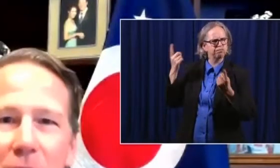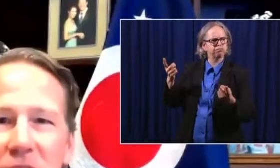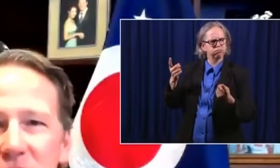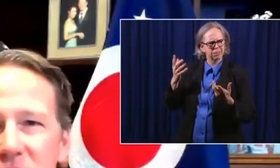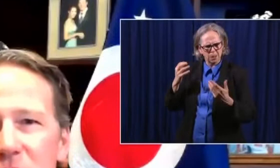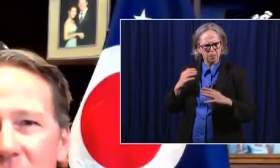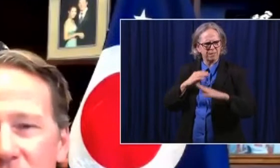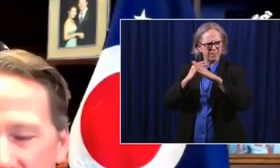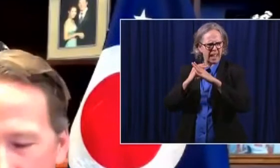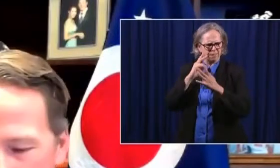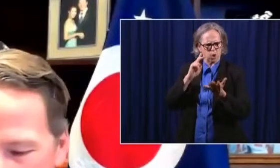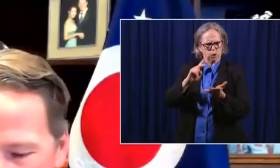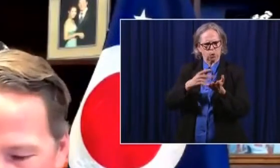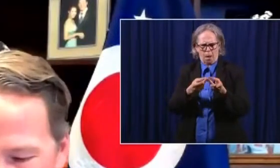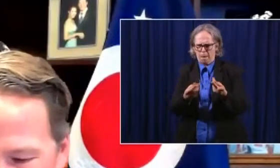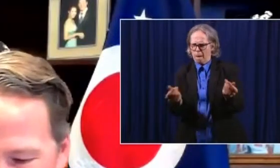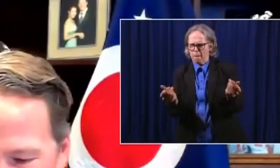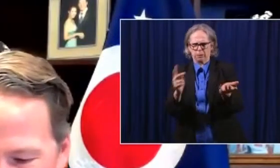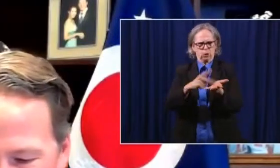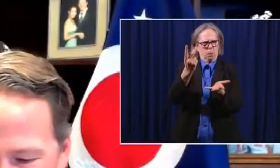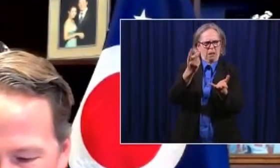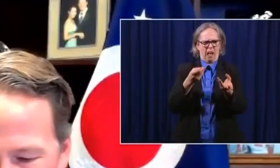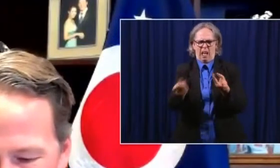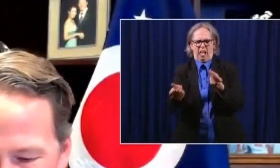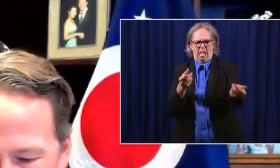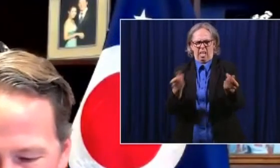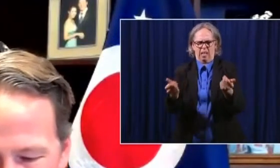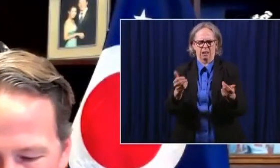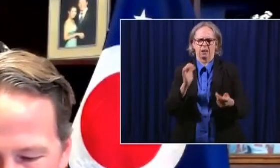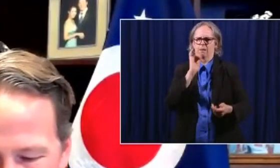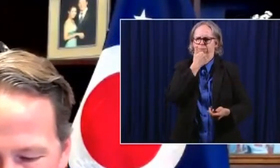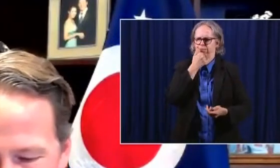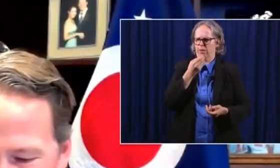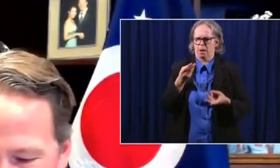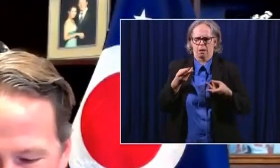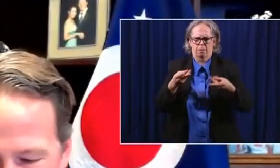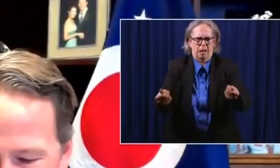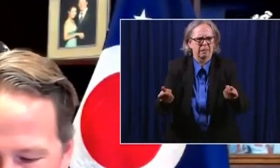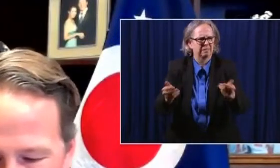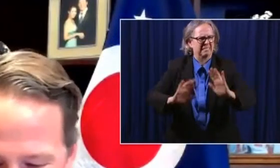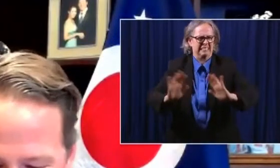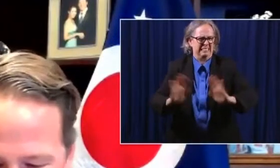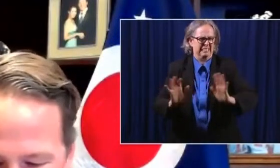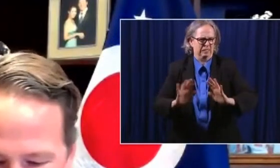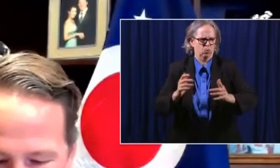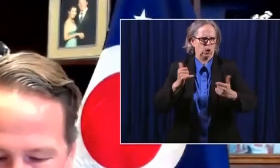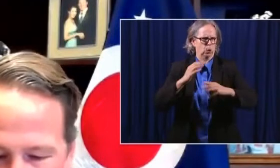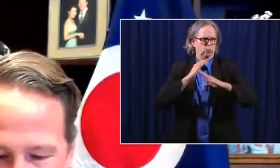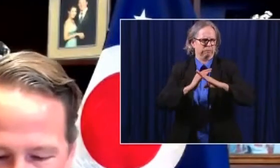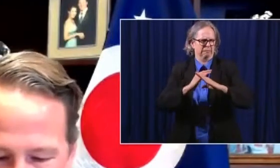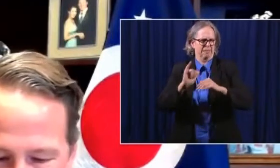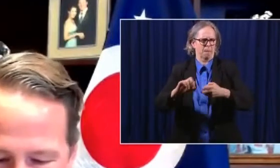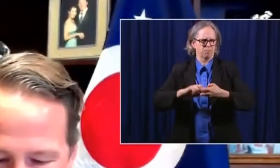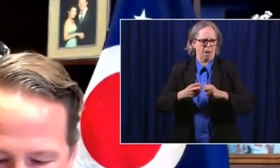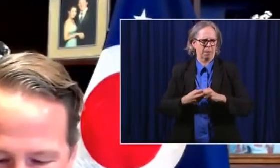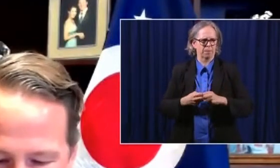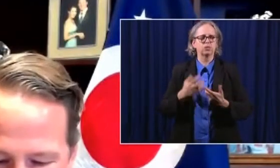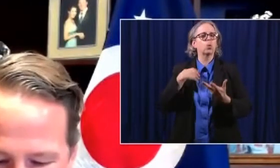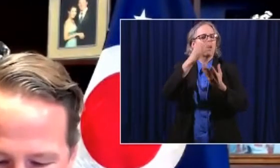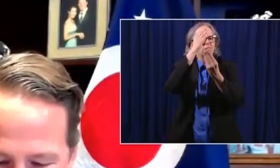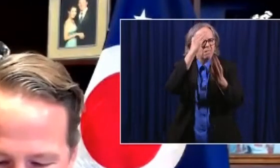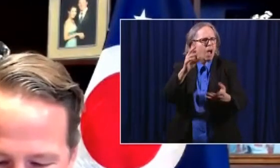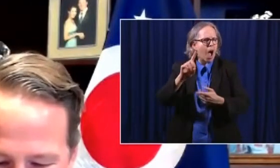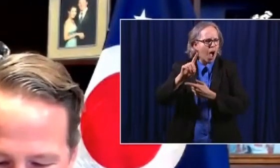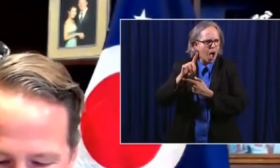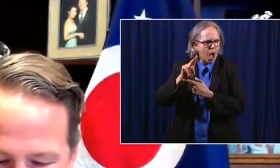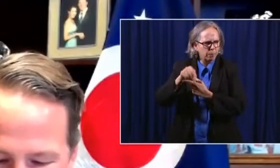duplicate payments and sometimes expenses that get out the door that shouldn't. Just an update on that. We've already saved over $1.1